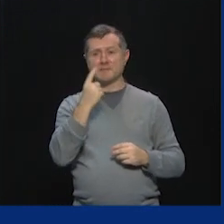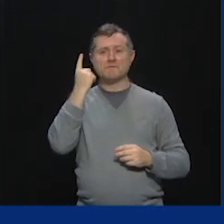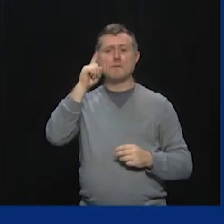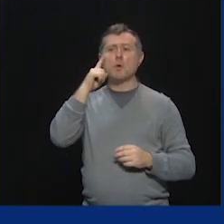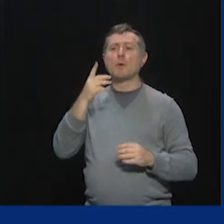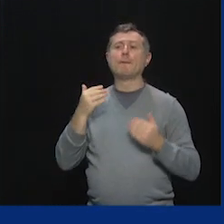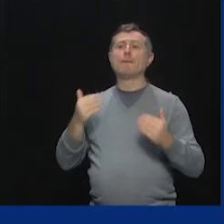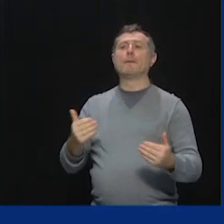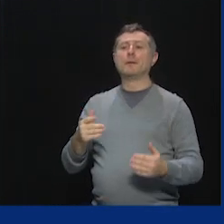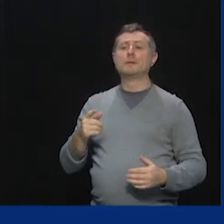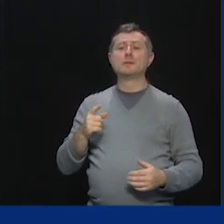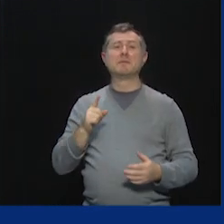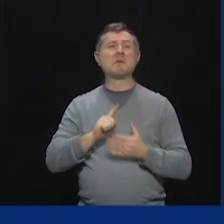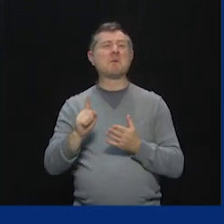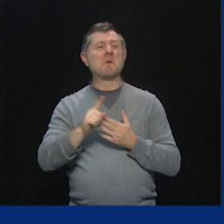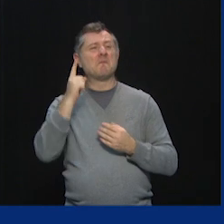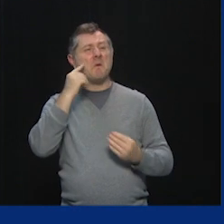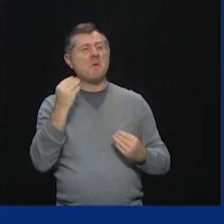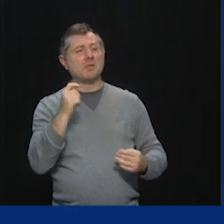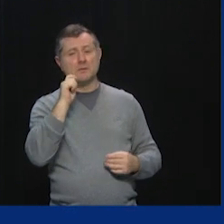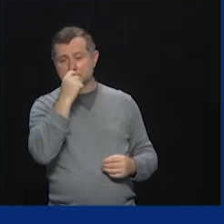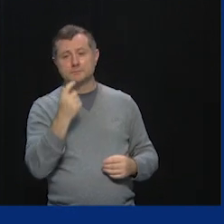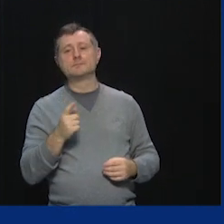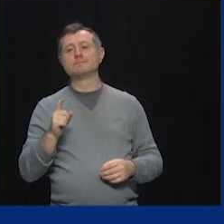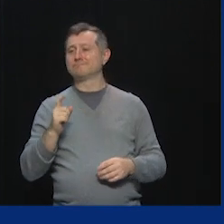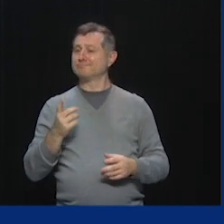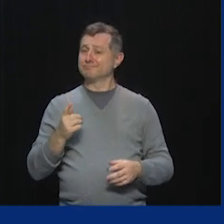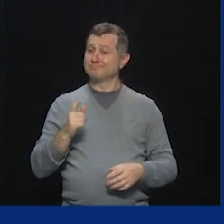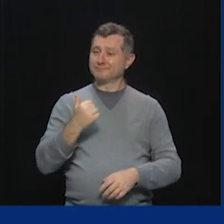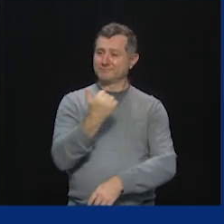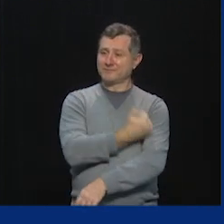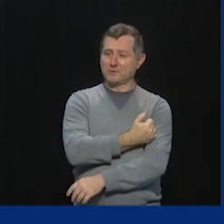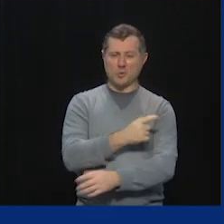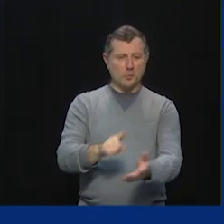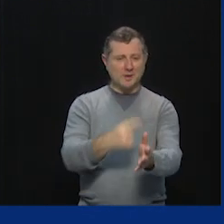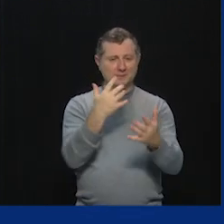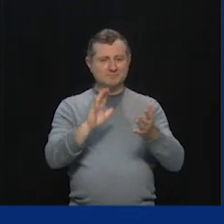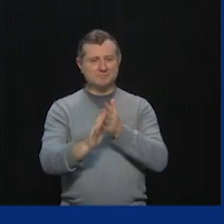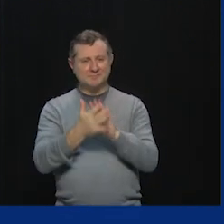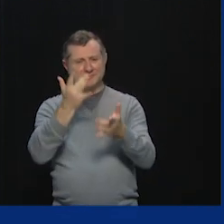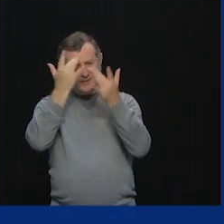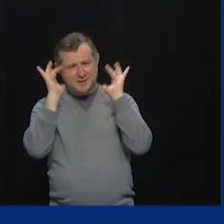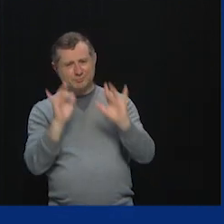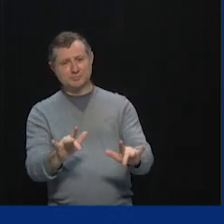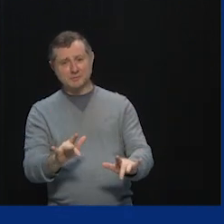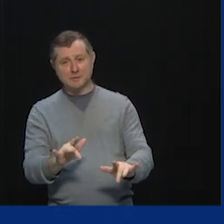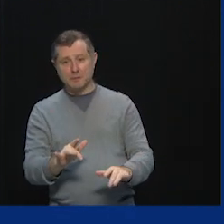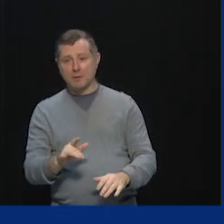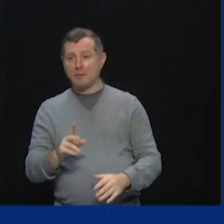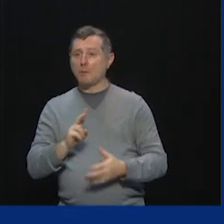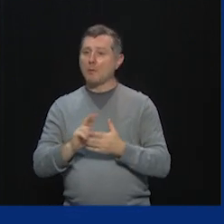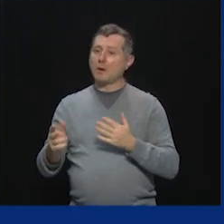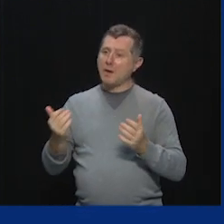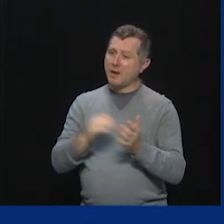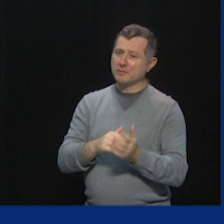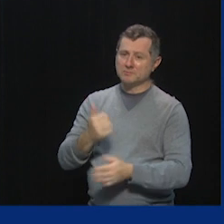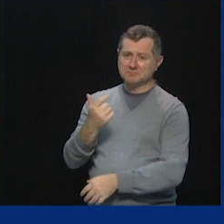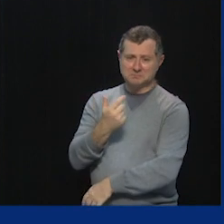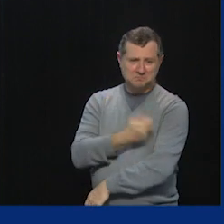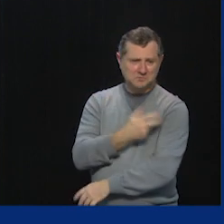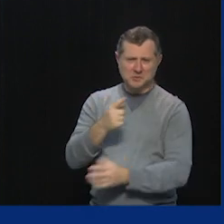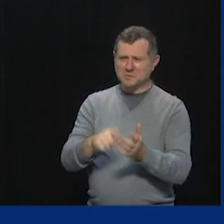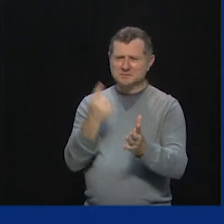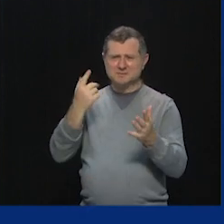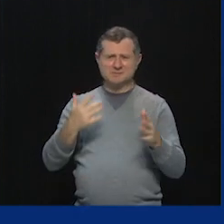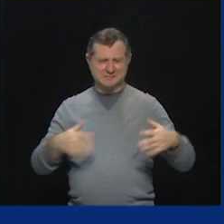times. The vaccine, one prick and you're done. Come back in 2 weeks, get another one, you're done again, and then you don't have to worry about the weekly testing.